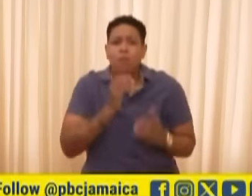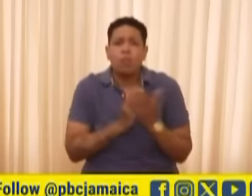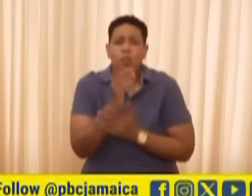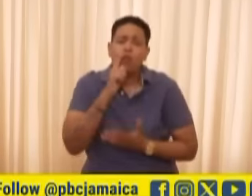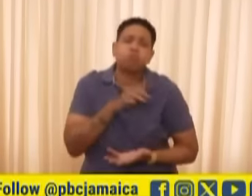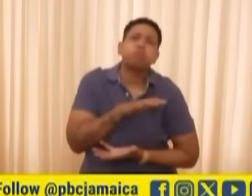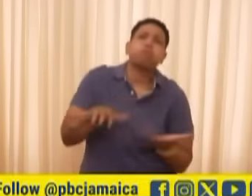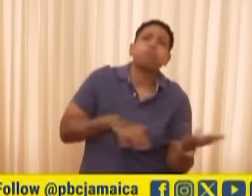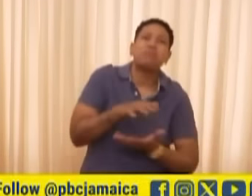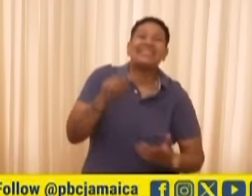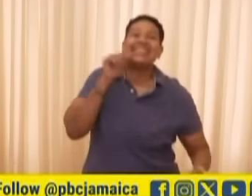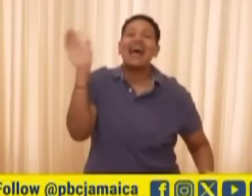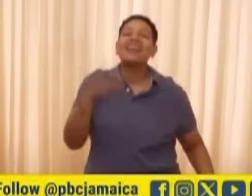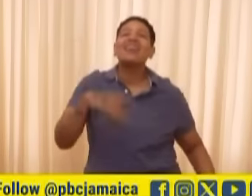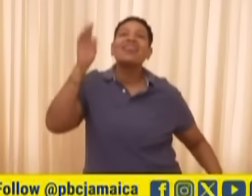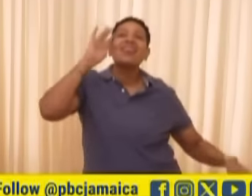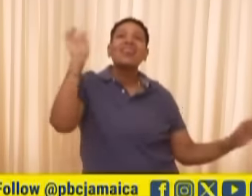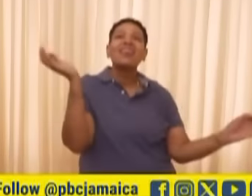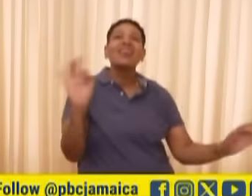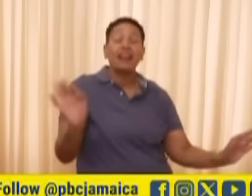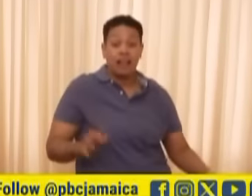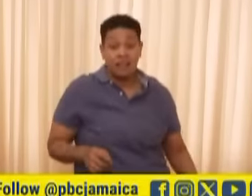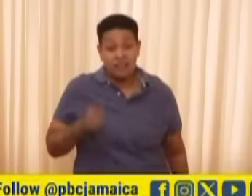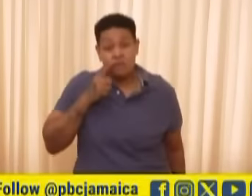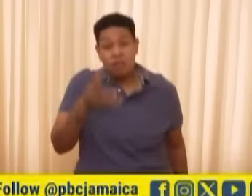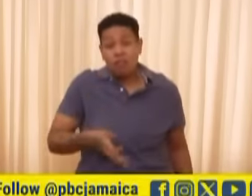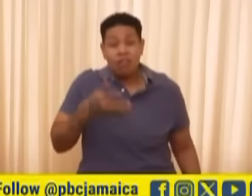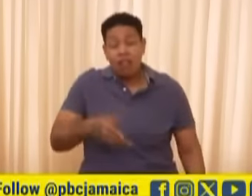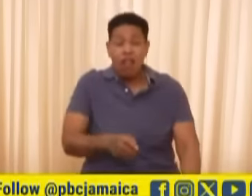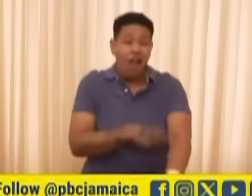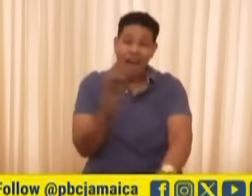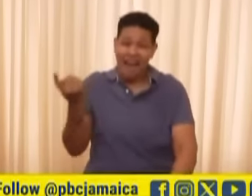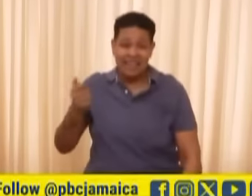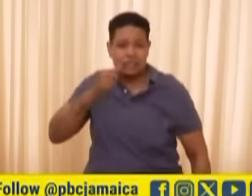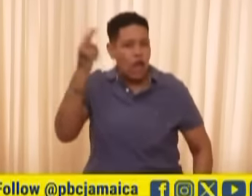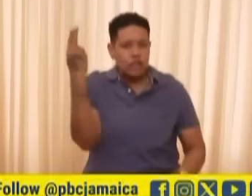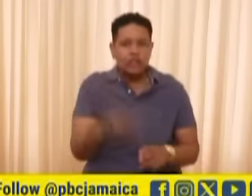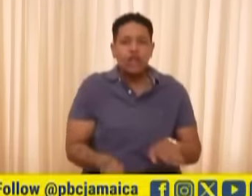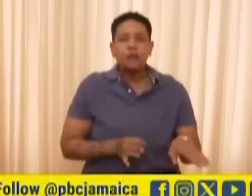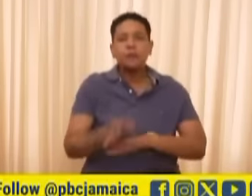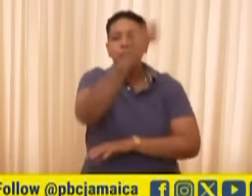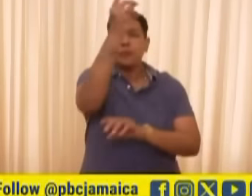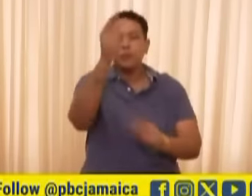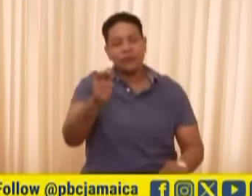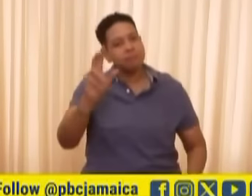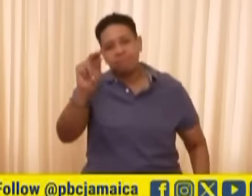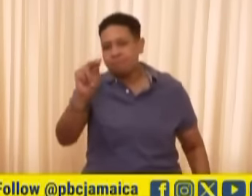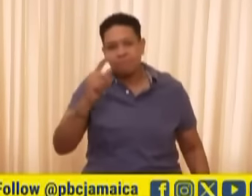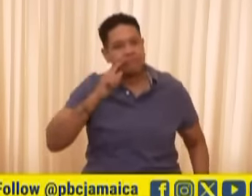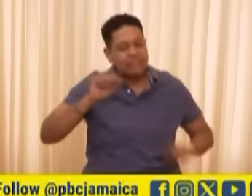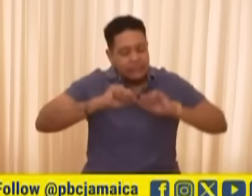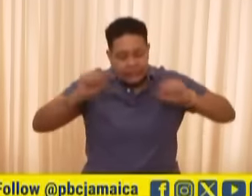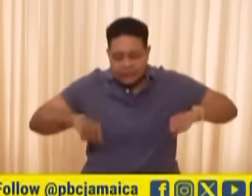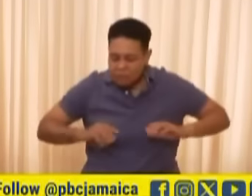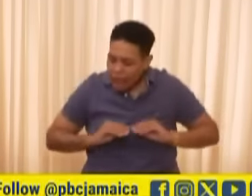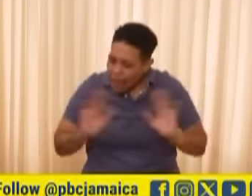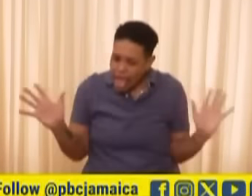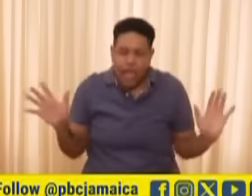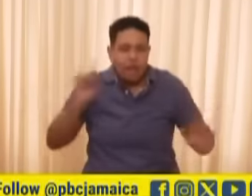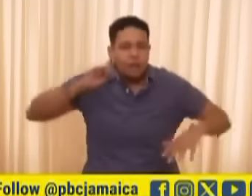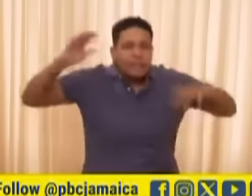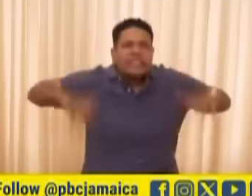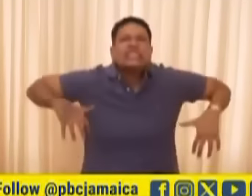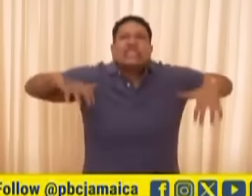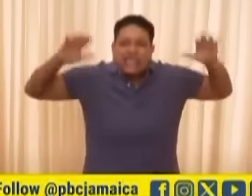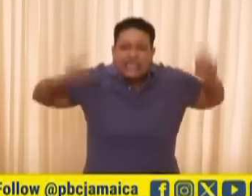whole system. Now, it's going to be here for a long time. This system, as I said from the earlier picture, lots of rainfall, and it will be